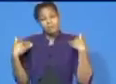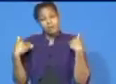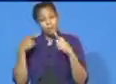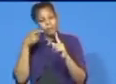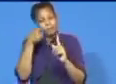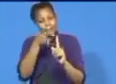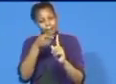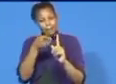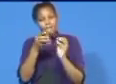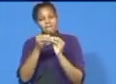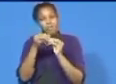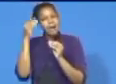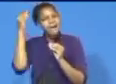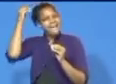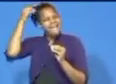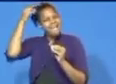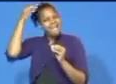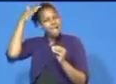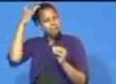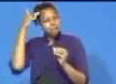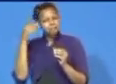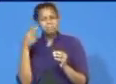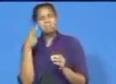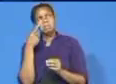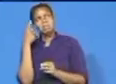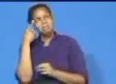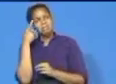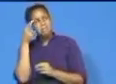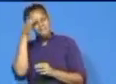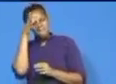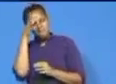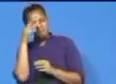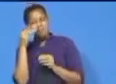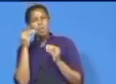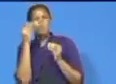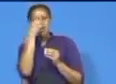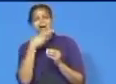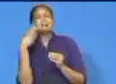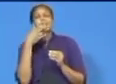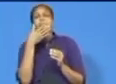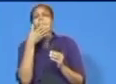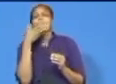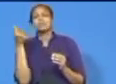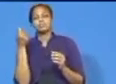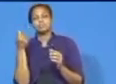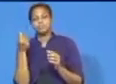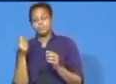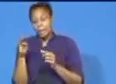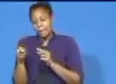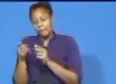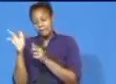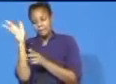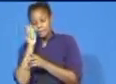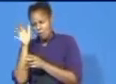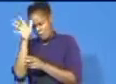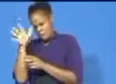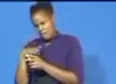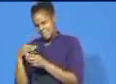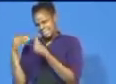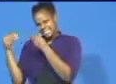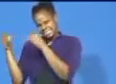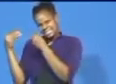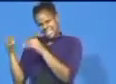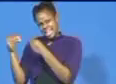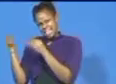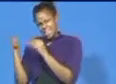head. He thought his daddy looked more handsome, and so he heard this man selling marvelous hair grower, and he saved his